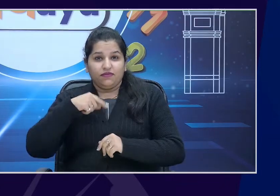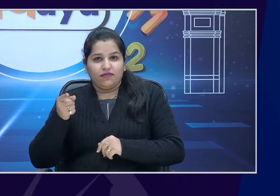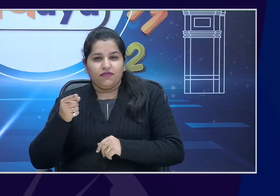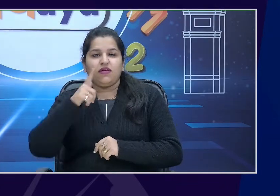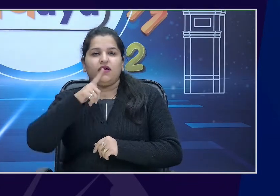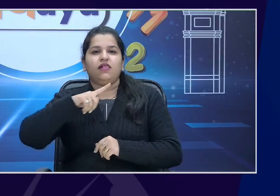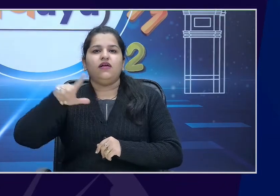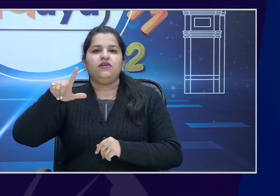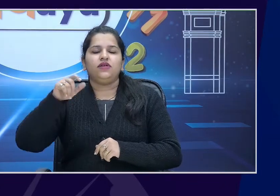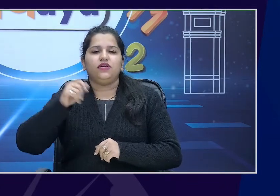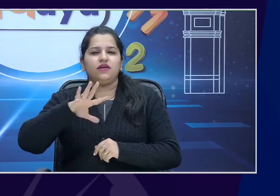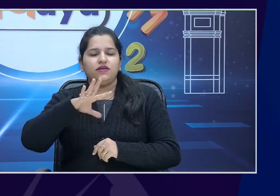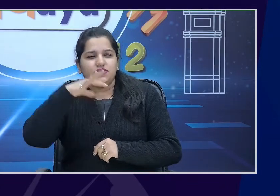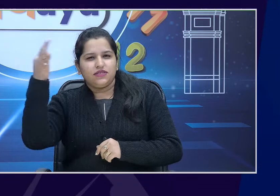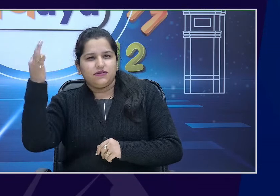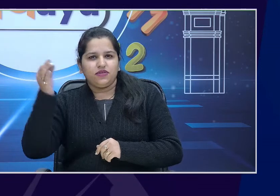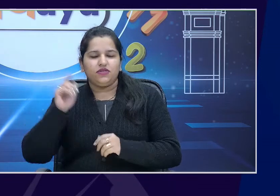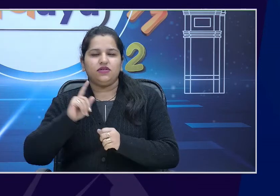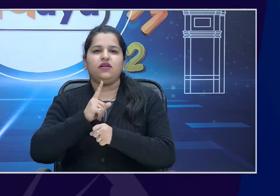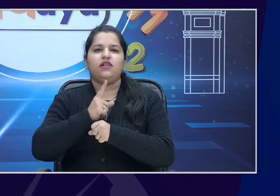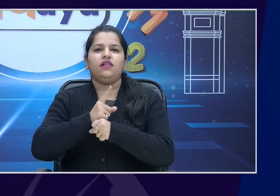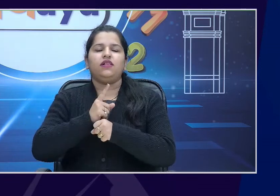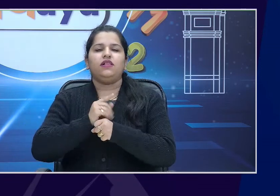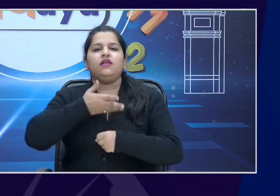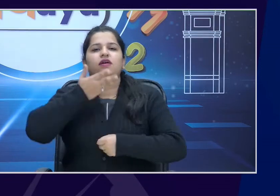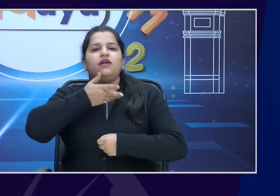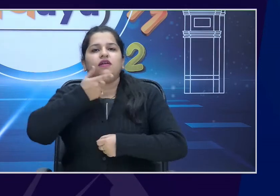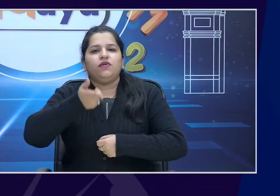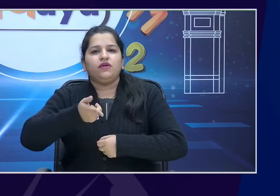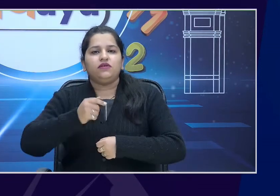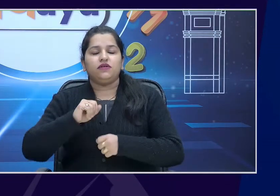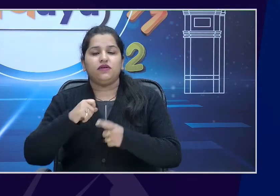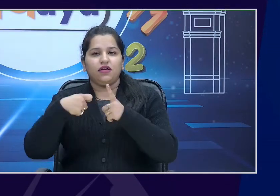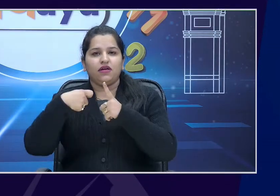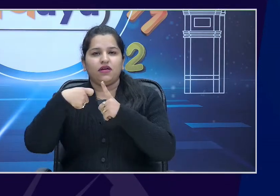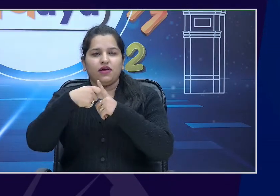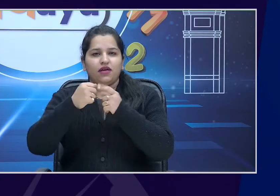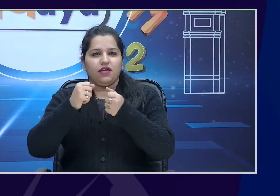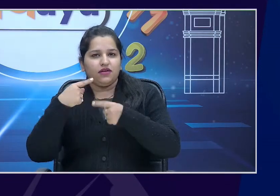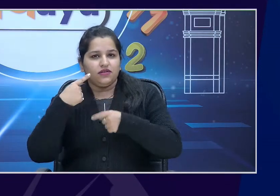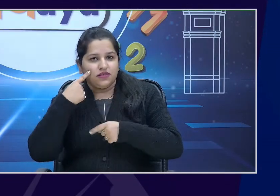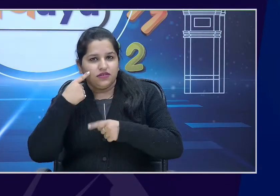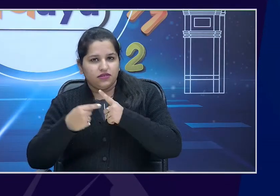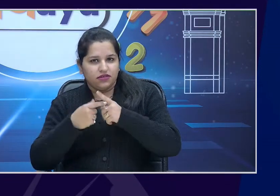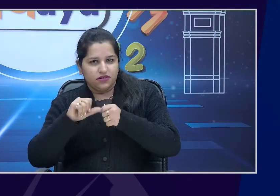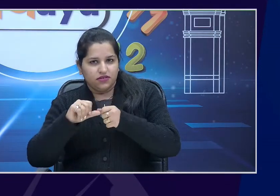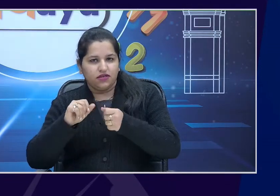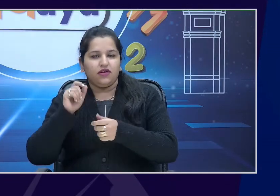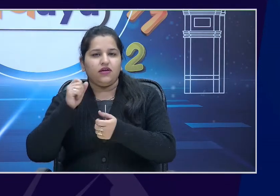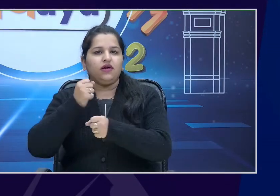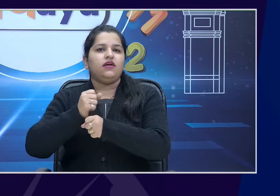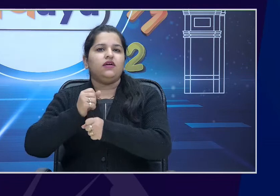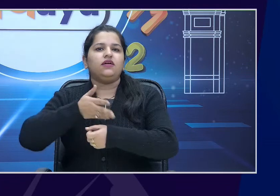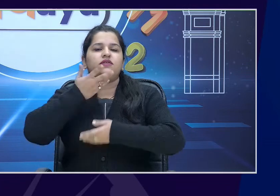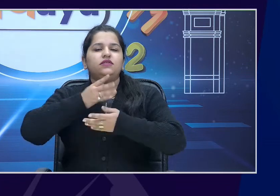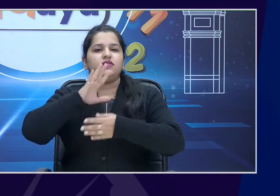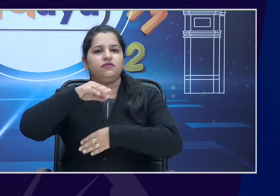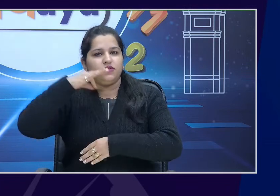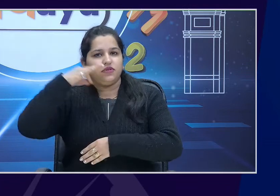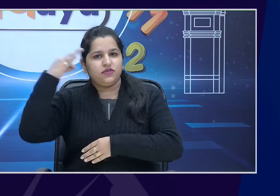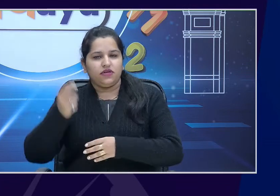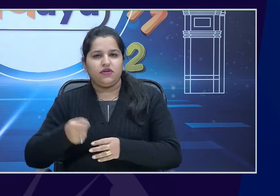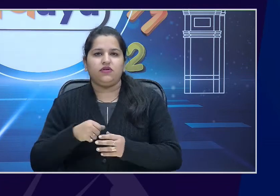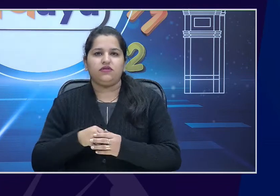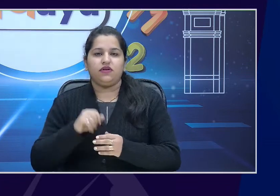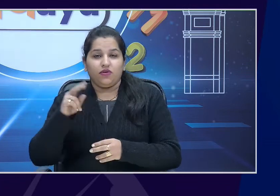lecturer in special education from Kusumagiri Training Institute for Special Education. So, dear